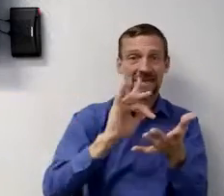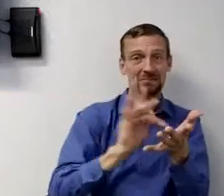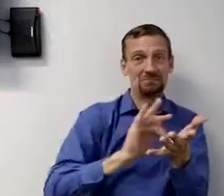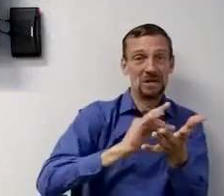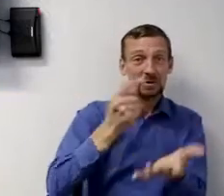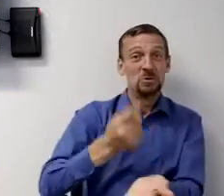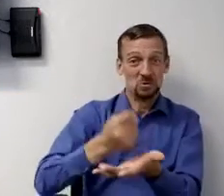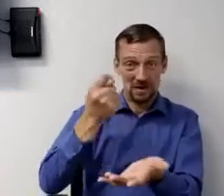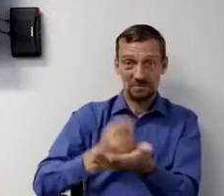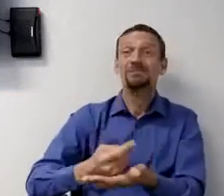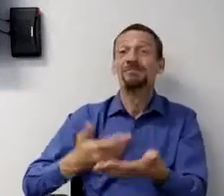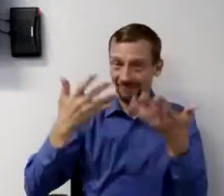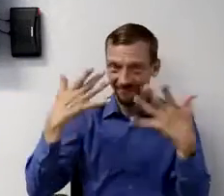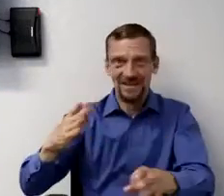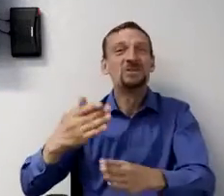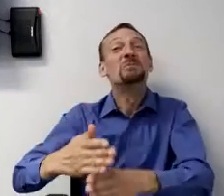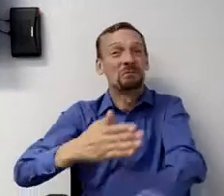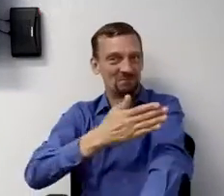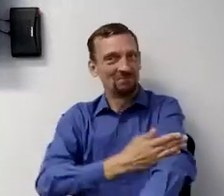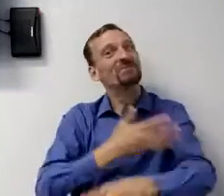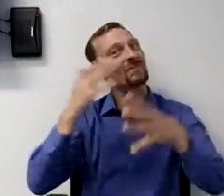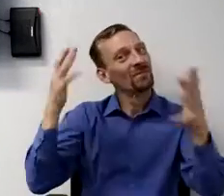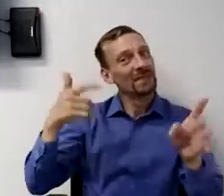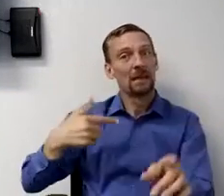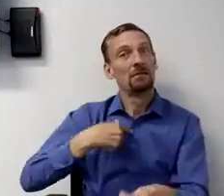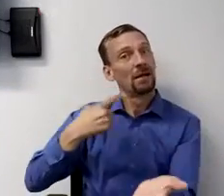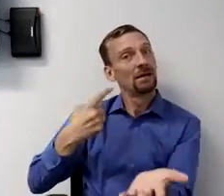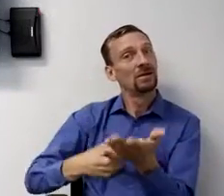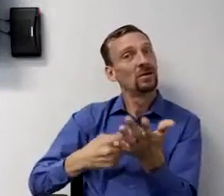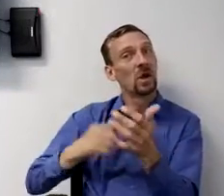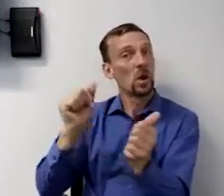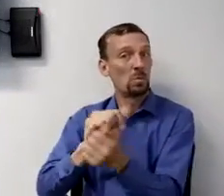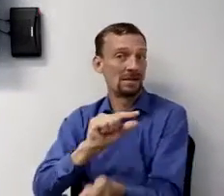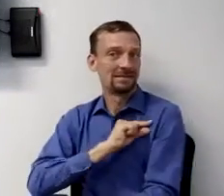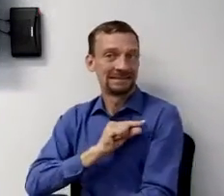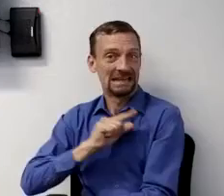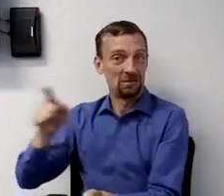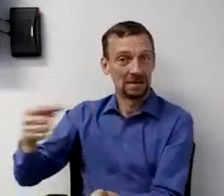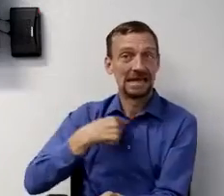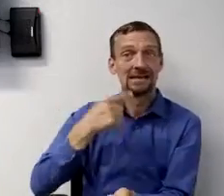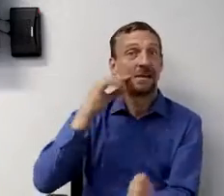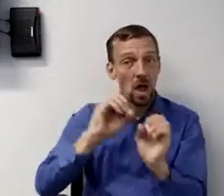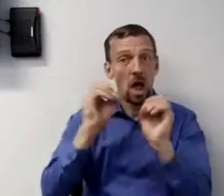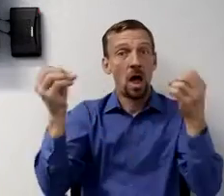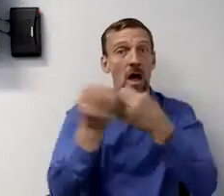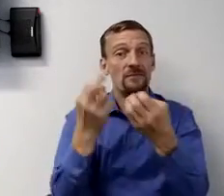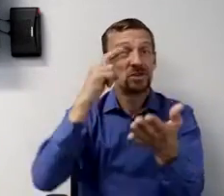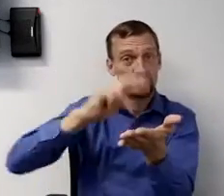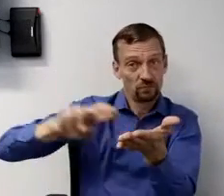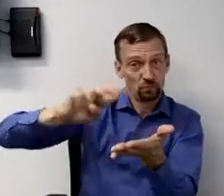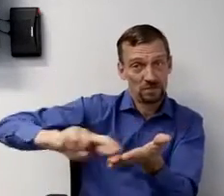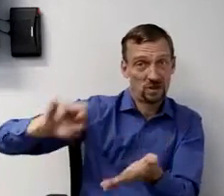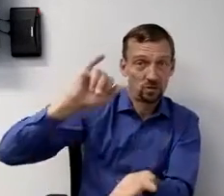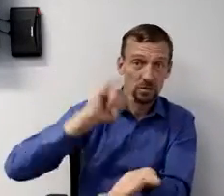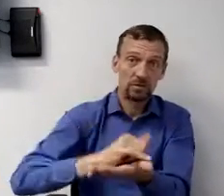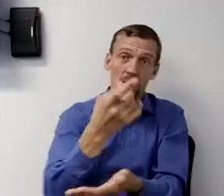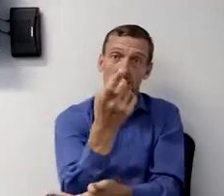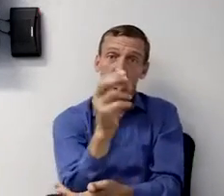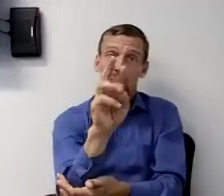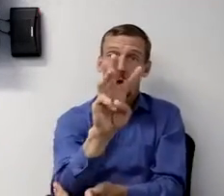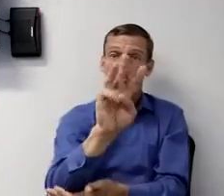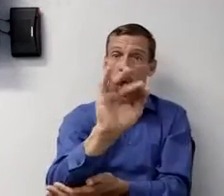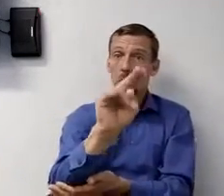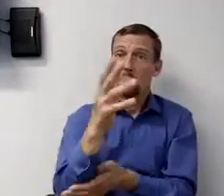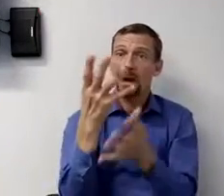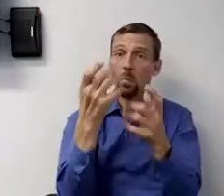And so I was telling Gary before the meeting started that I have reached out to our Office of Research about the study that Dr. Wynn would like us to